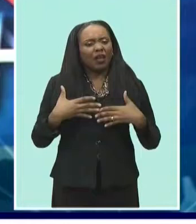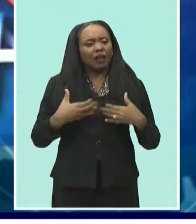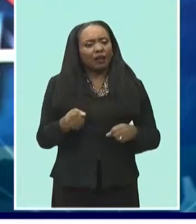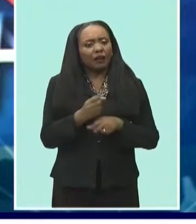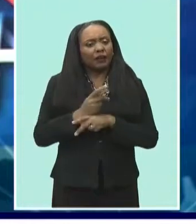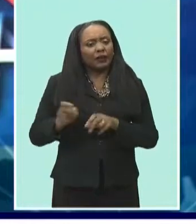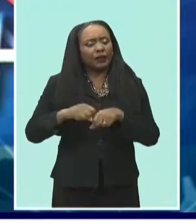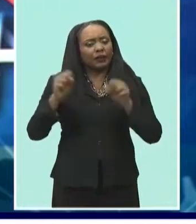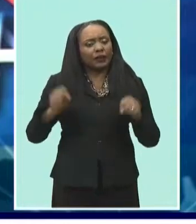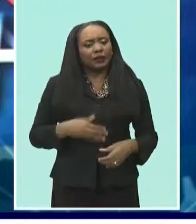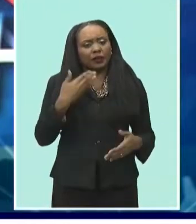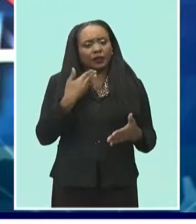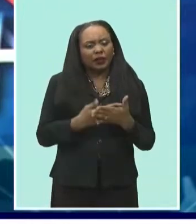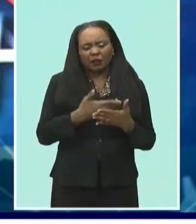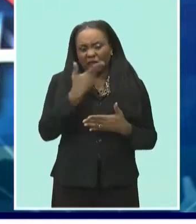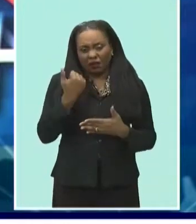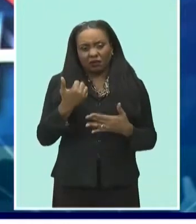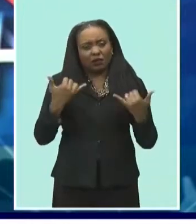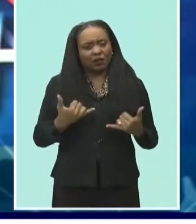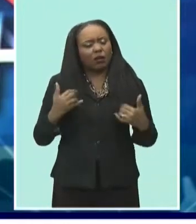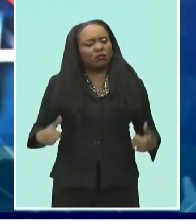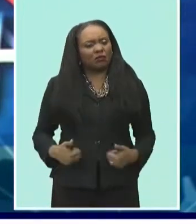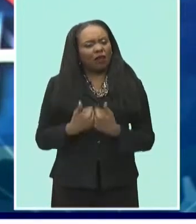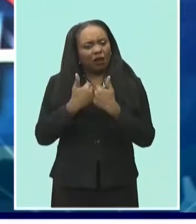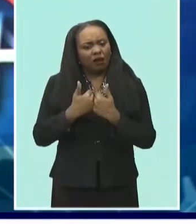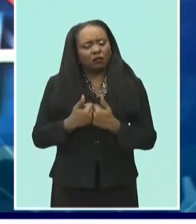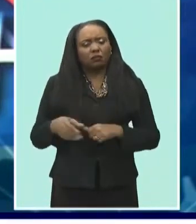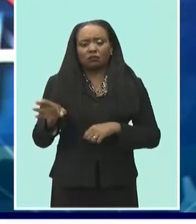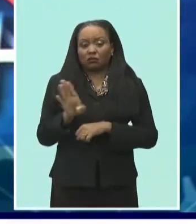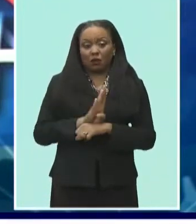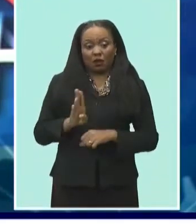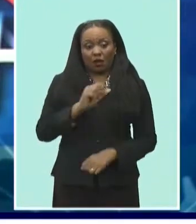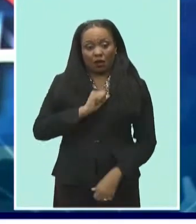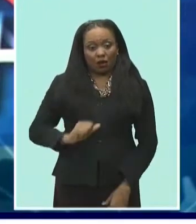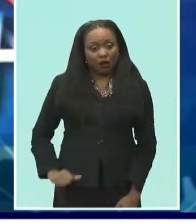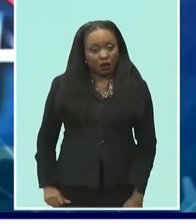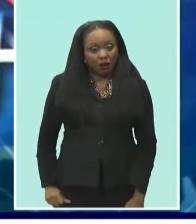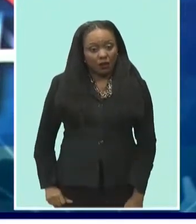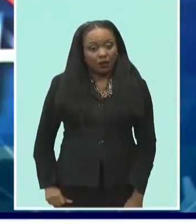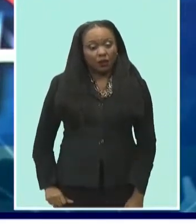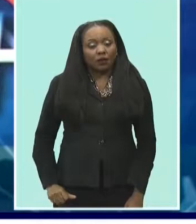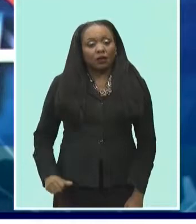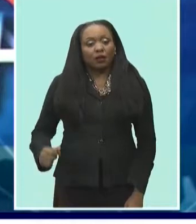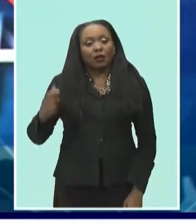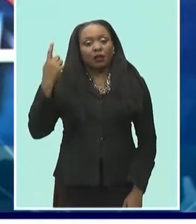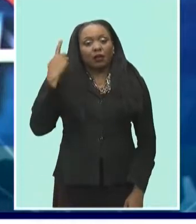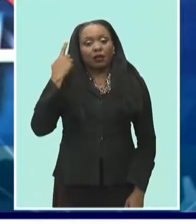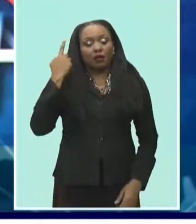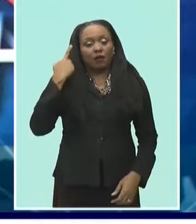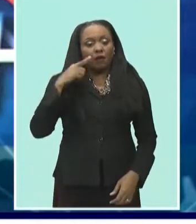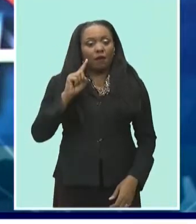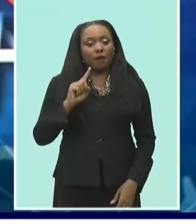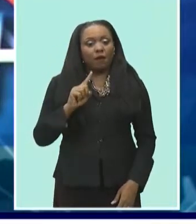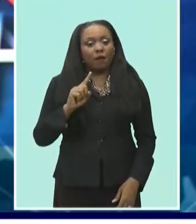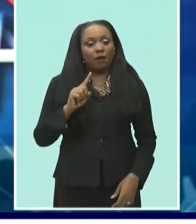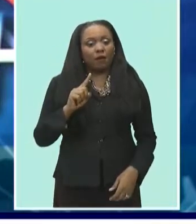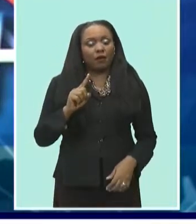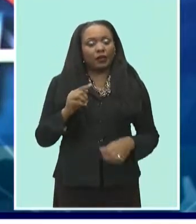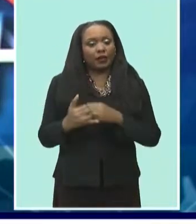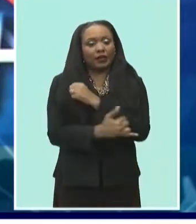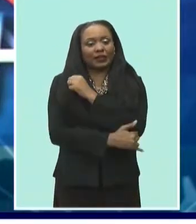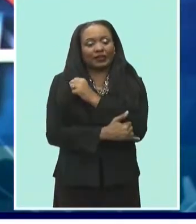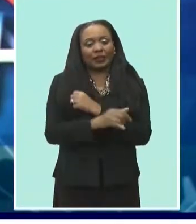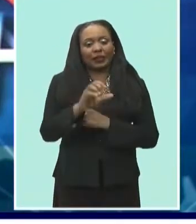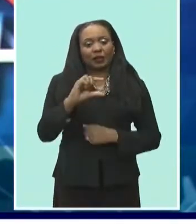with constant challenges in the face of climate change. Now, Barbados Ambassador and Permanent Representative in Geneva, Chad Blackman, was in attendance.